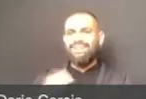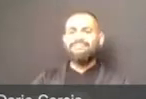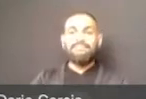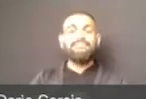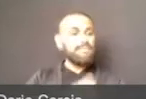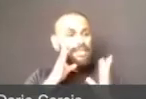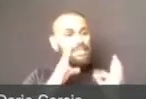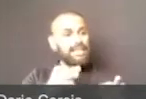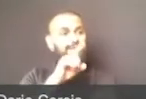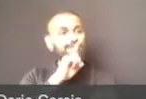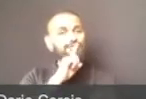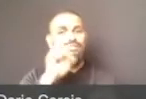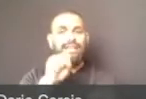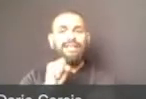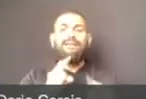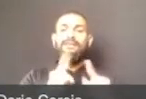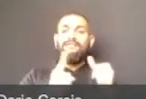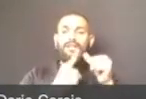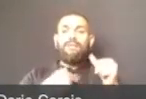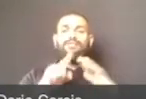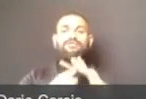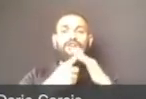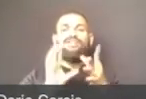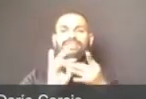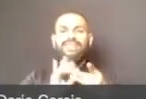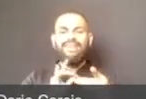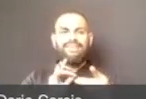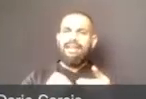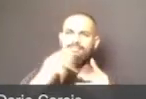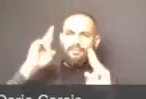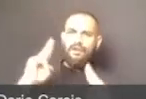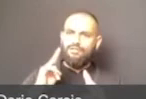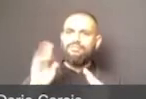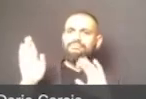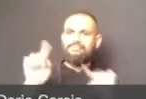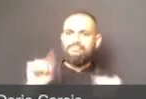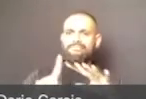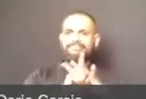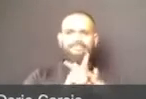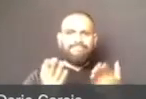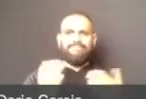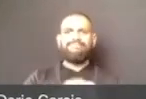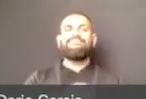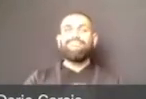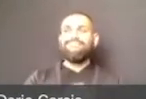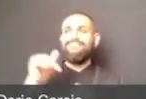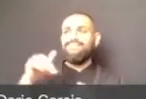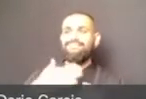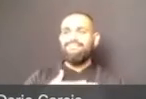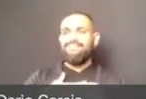Absolutely, but let me start by saying I am honored to be here, and this is a highlight for my